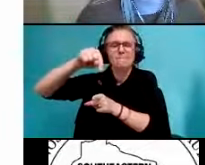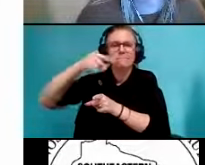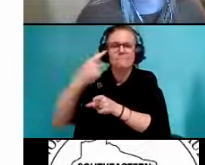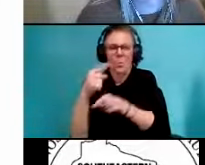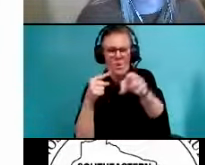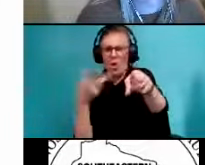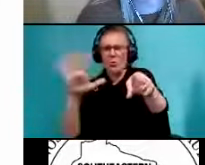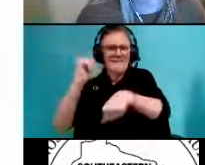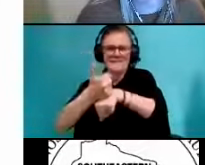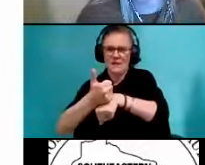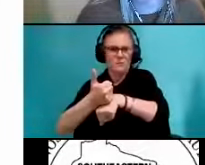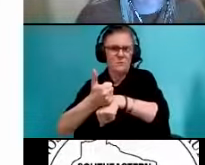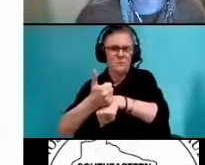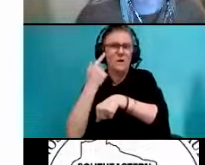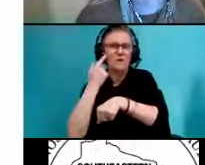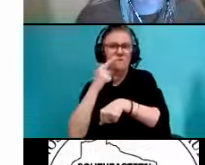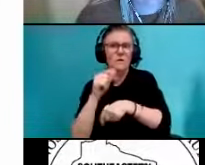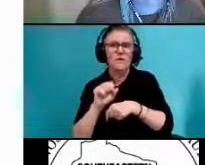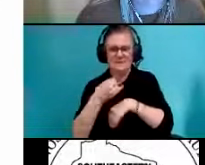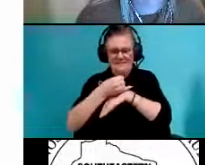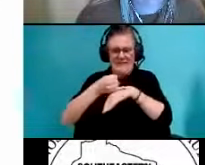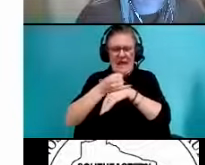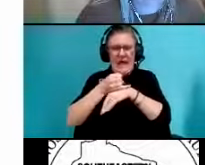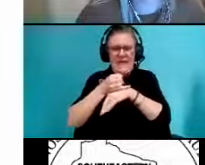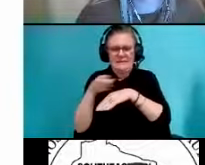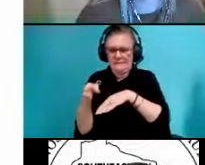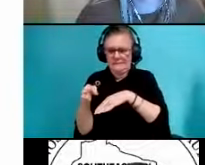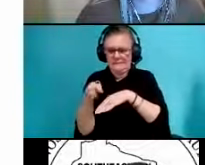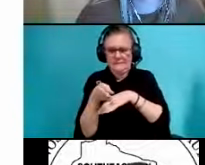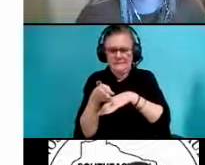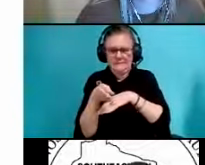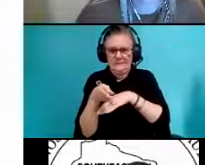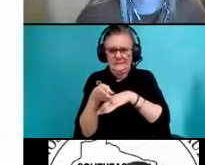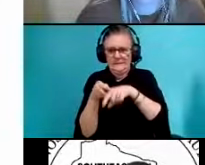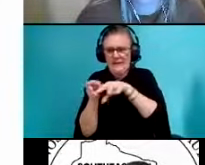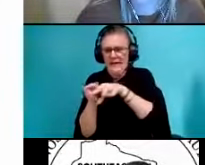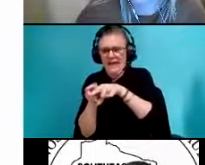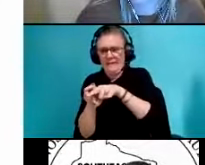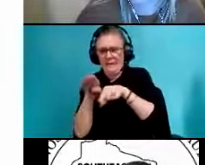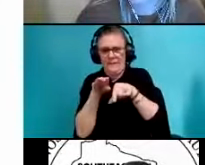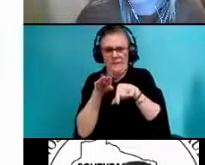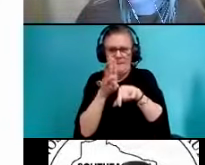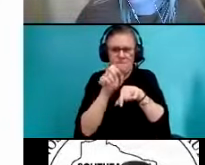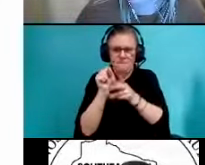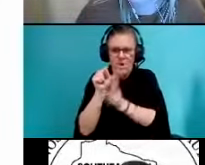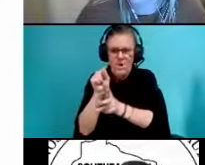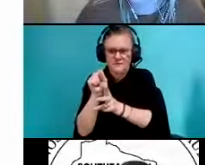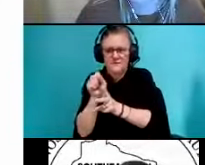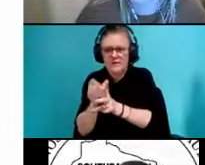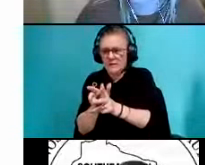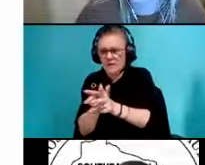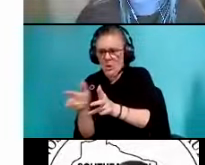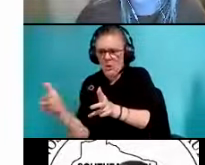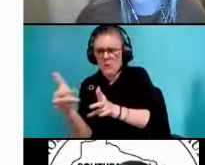these already for the streetcars. So there's an island platform a little bit away from the curb, and then a dedicated bus lane that runs between the platform, the streetcar station,